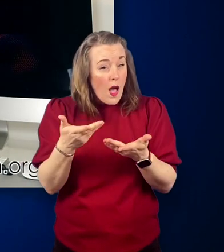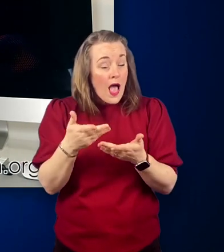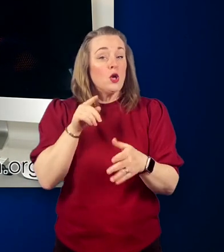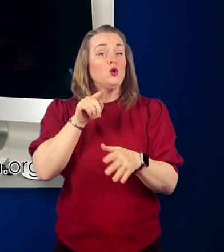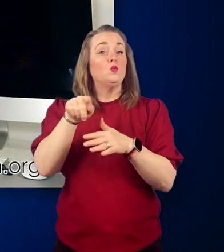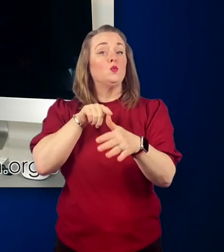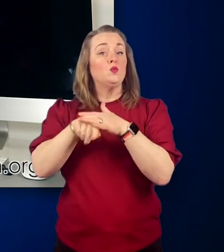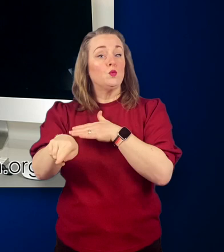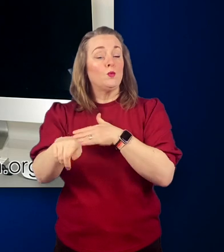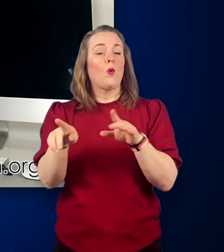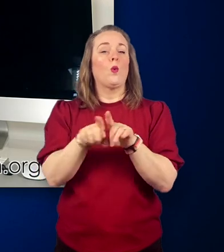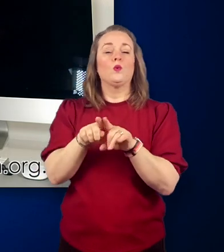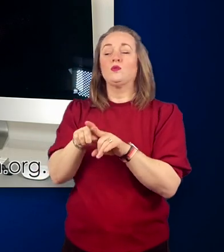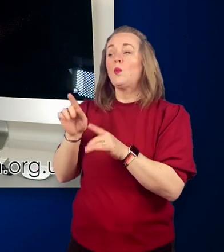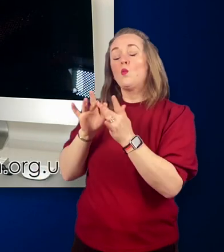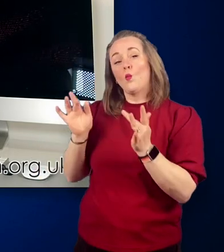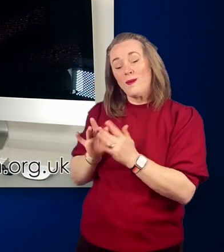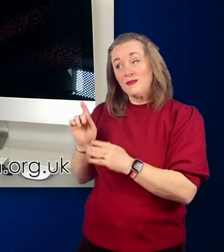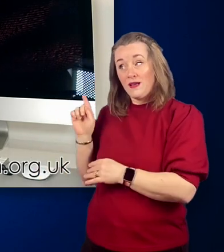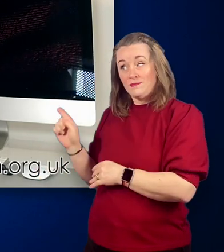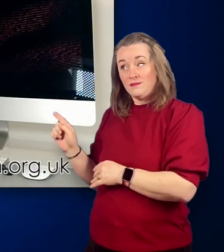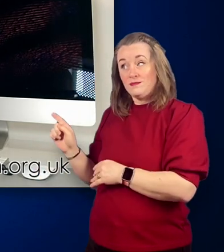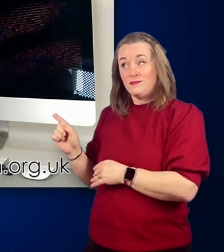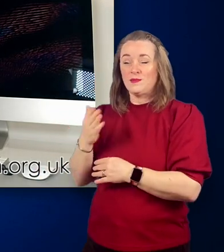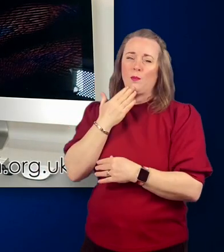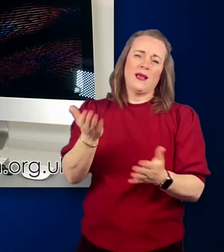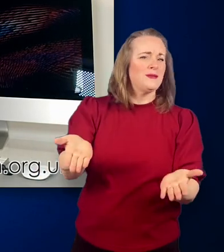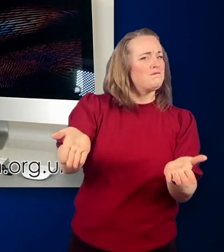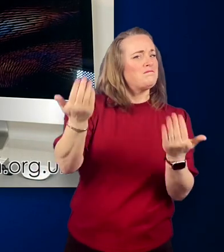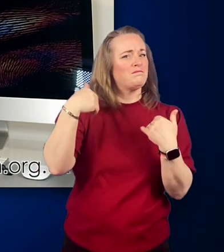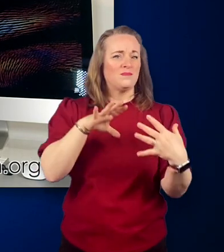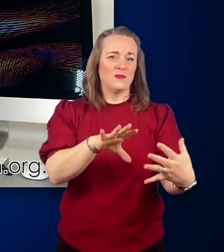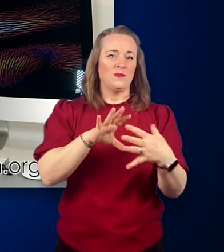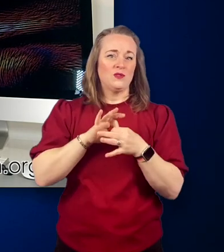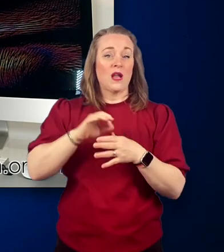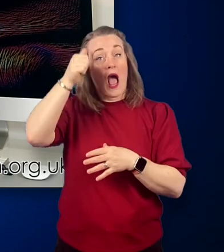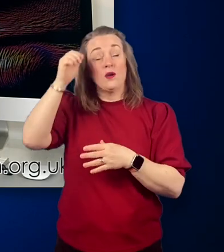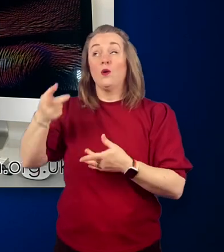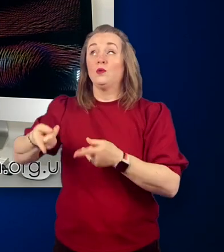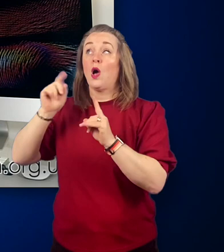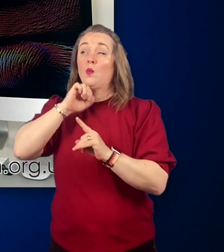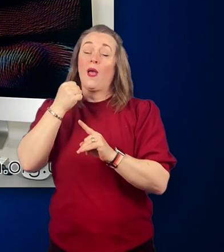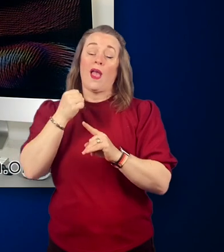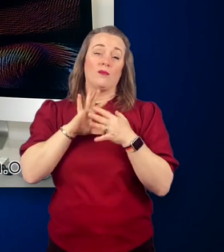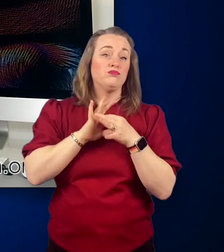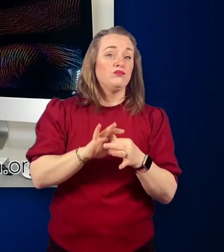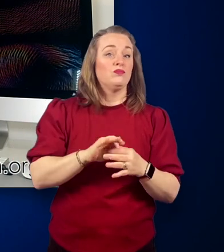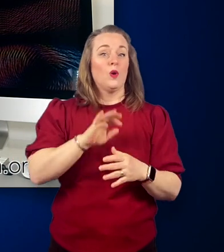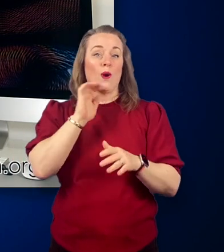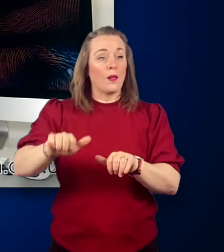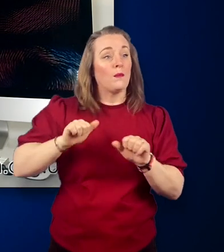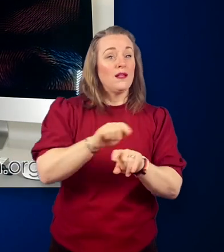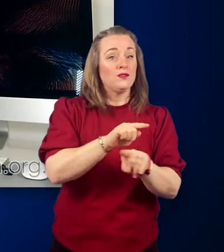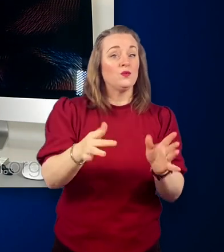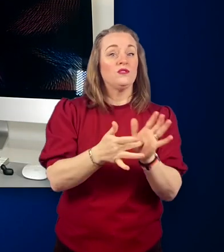on the website. So please join us. And I know that God will actually come through for you and you'll be blessed in